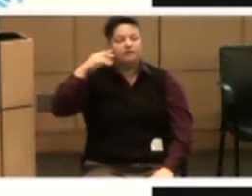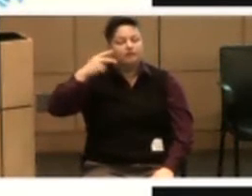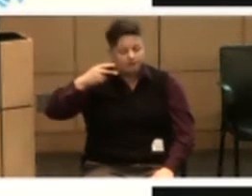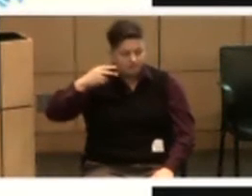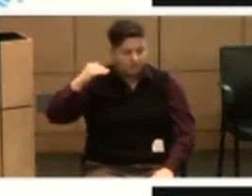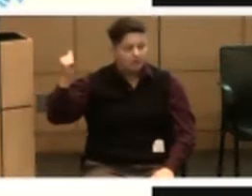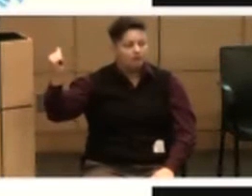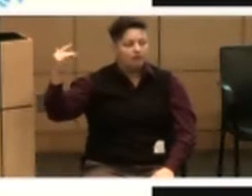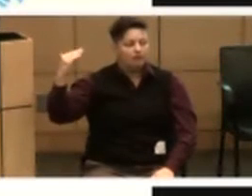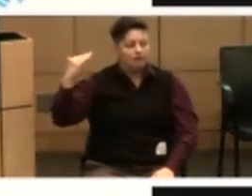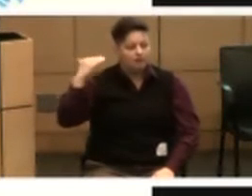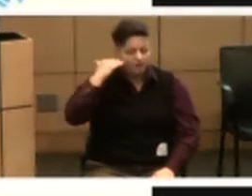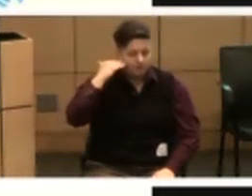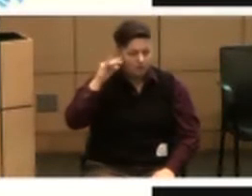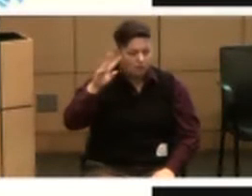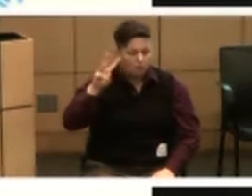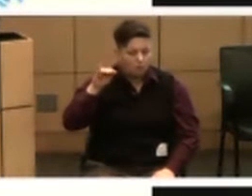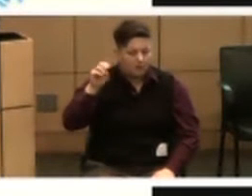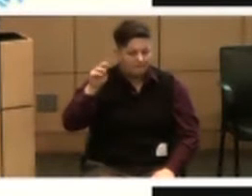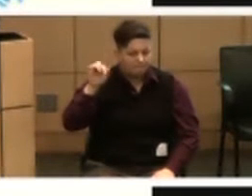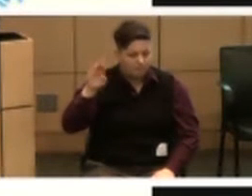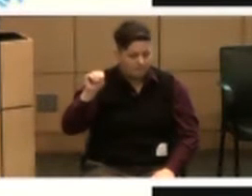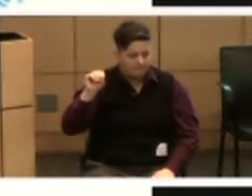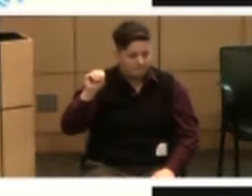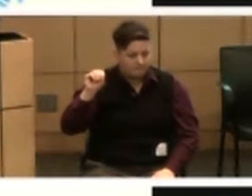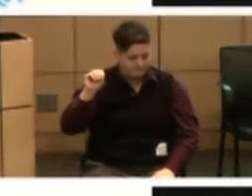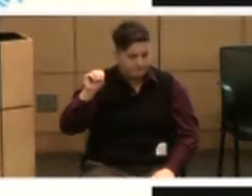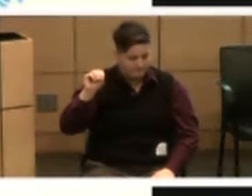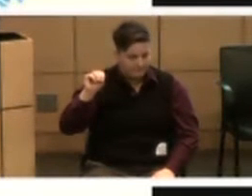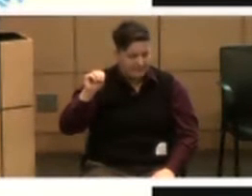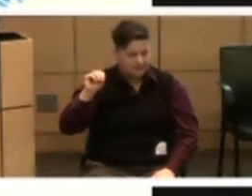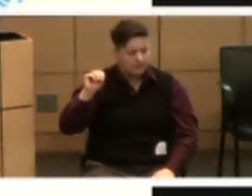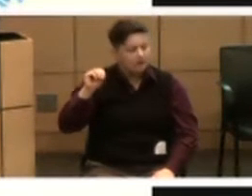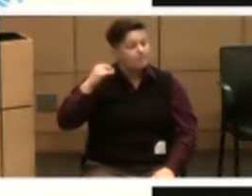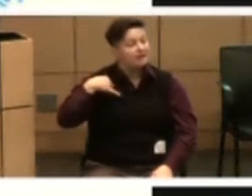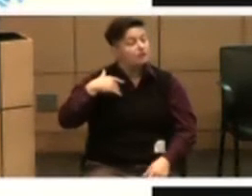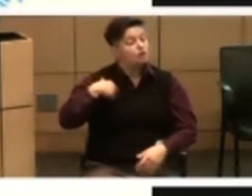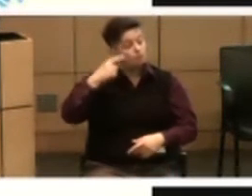as really brief echoes. Make sense? Okay.